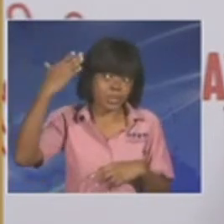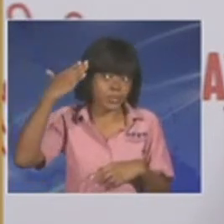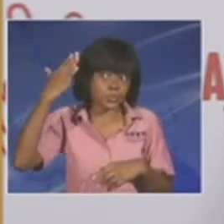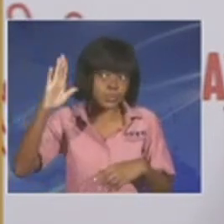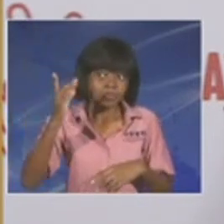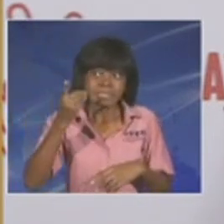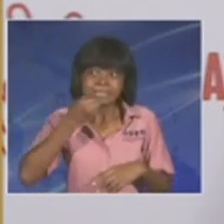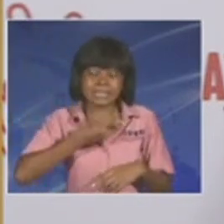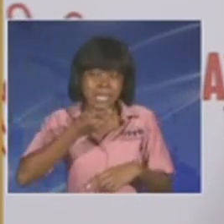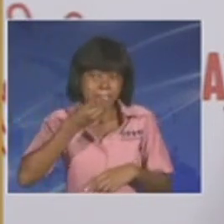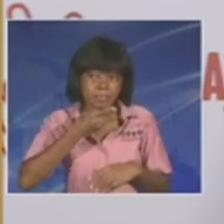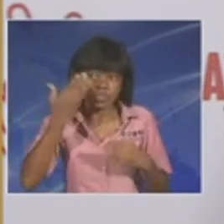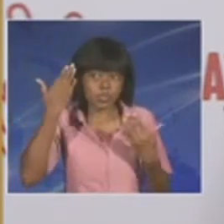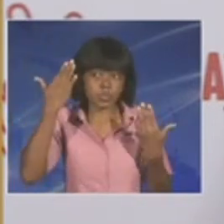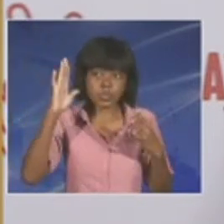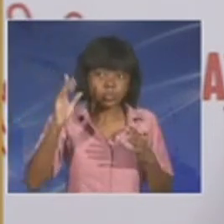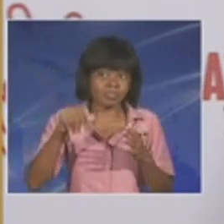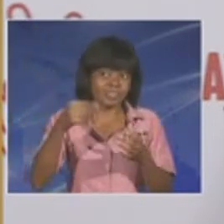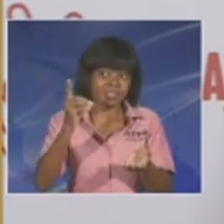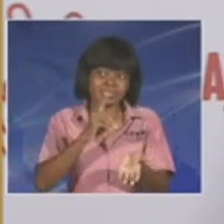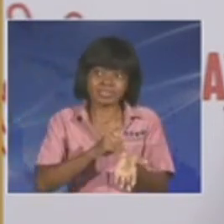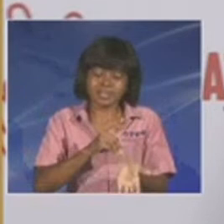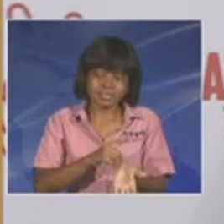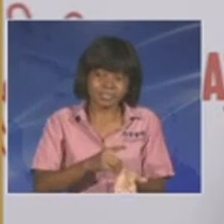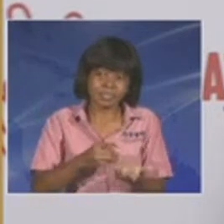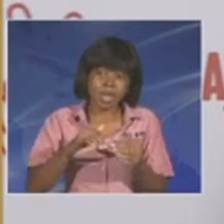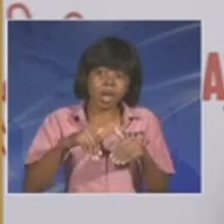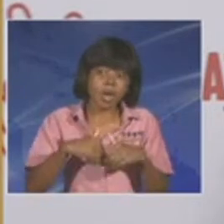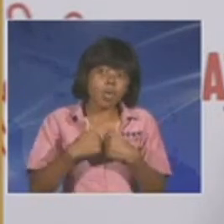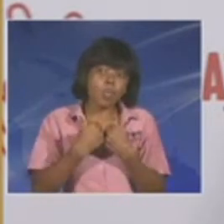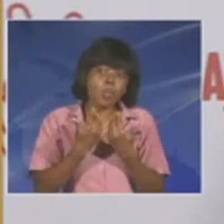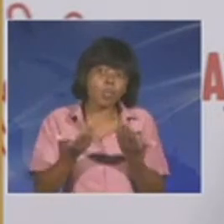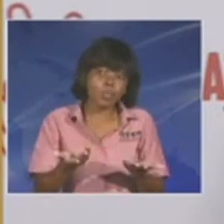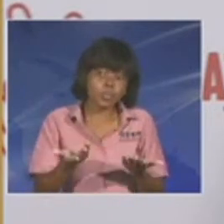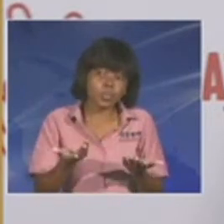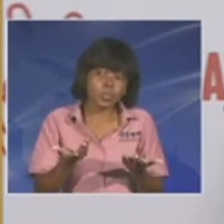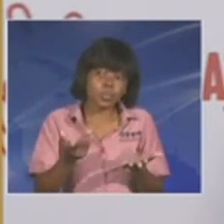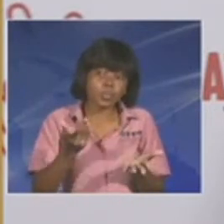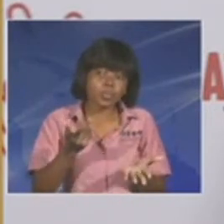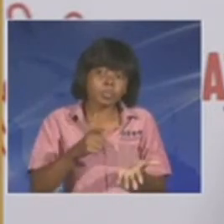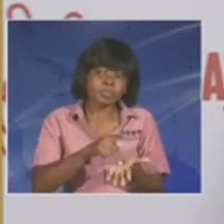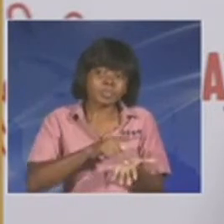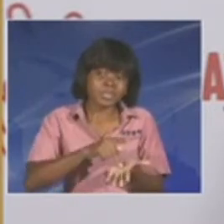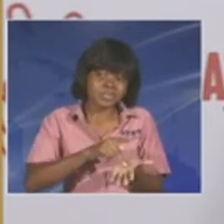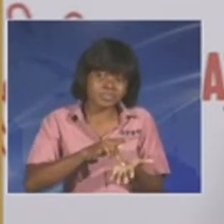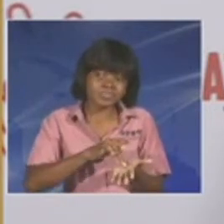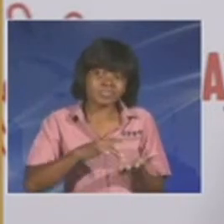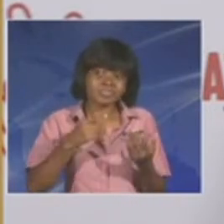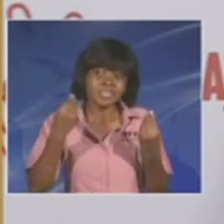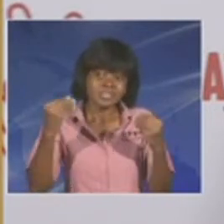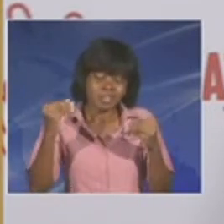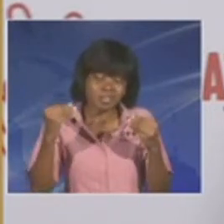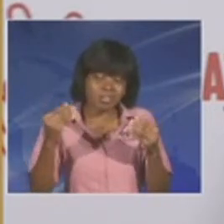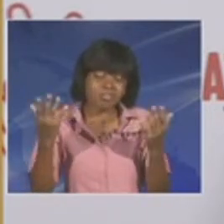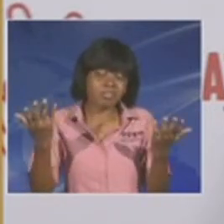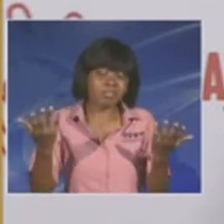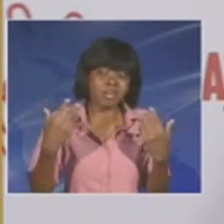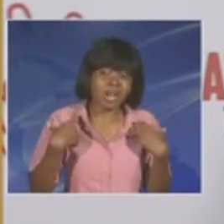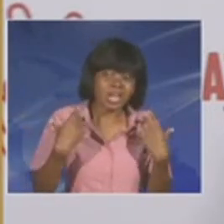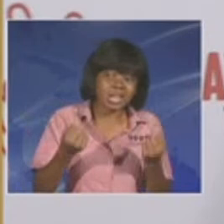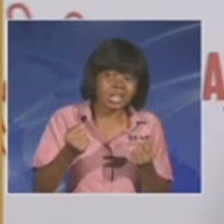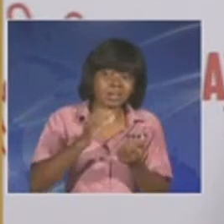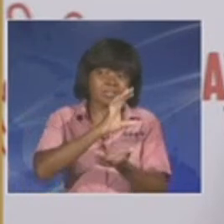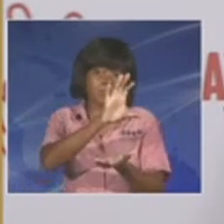because they have not had it checked. Go check your blood pressure, even if it's at a pharmacy in your neighborhood, at your local health center, at your